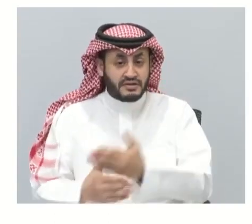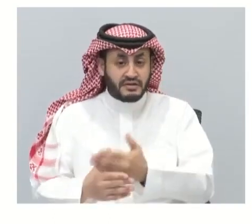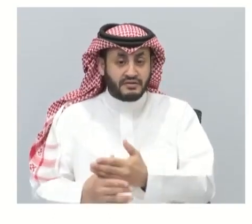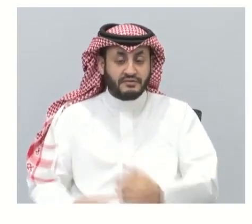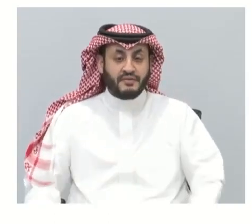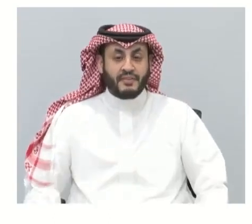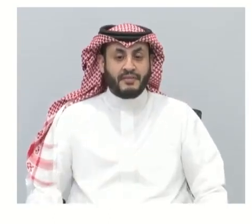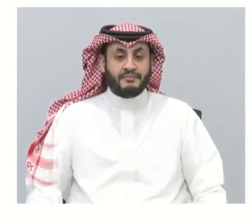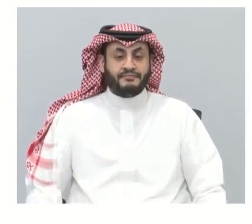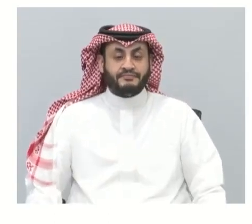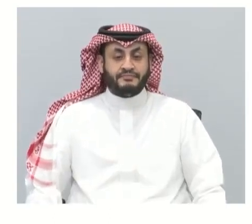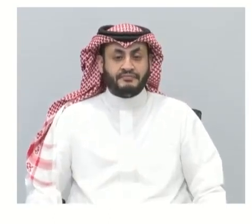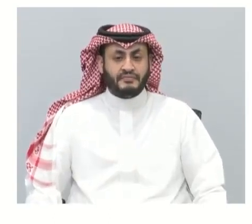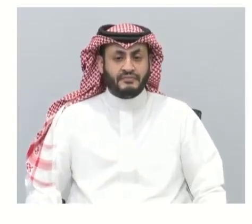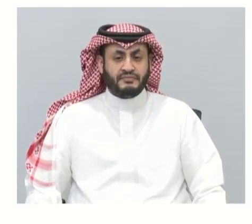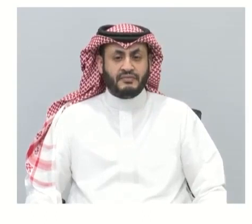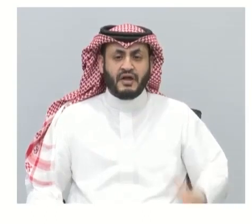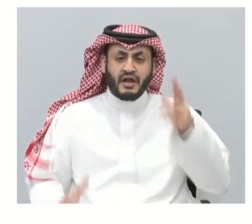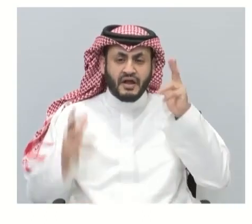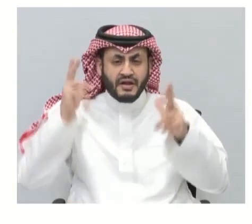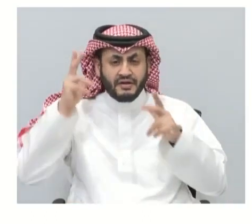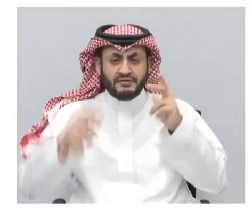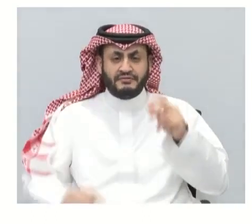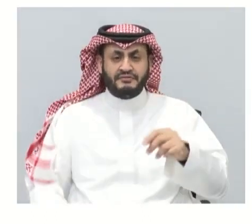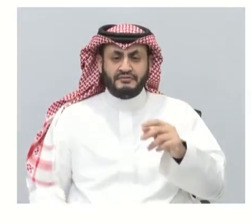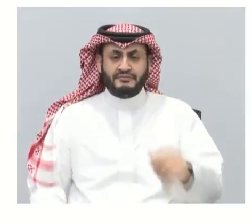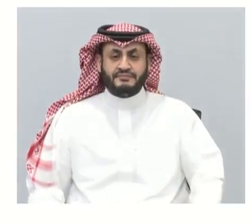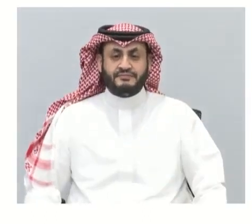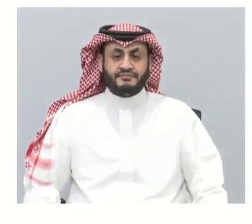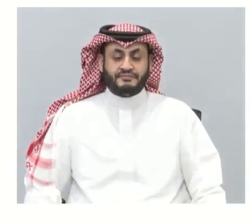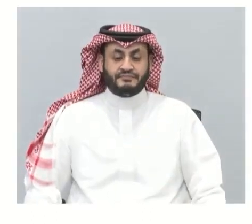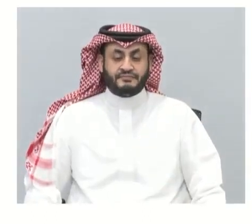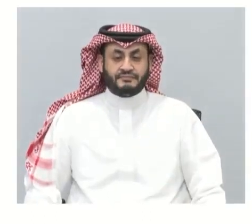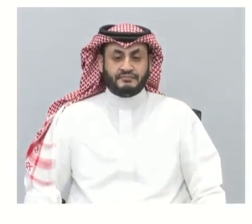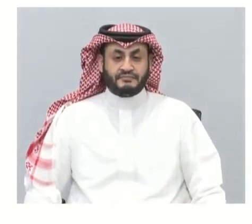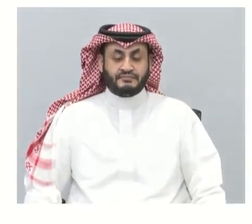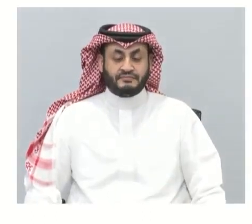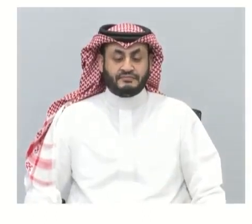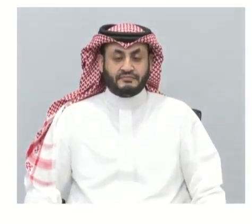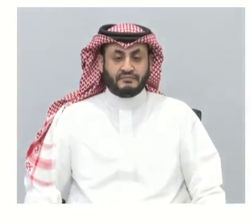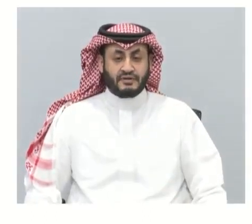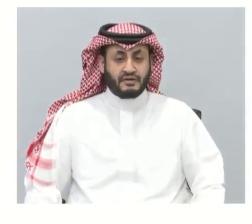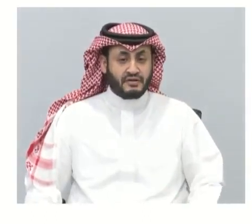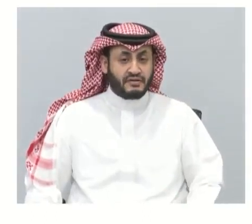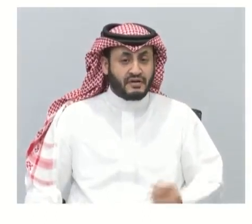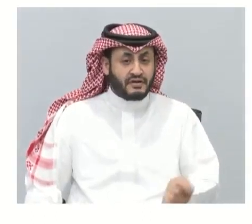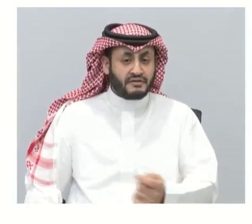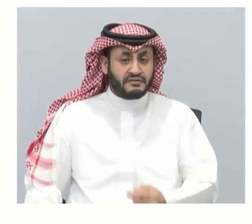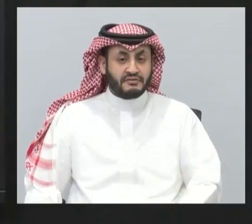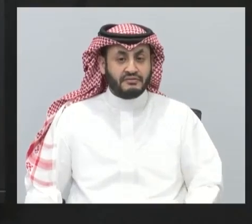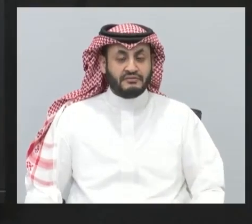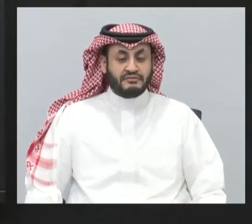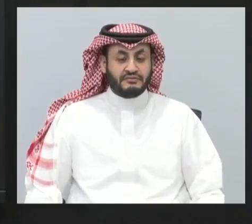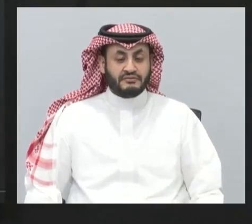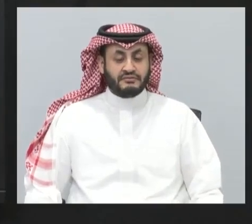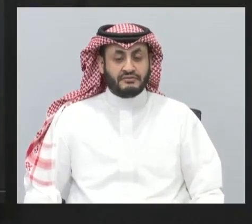articulate. I am getting confused. Can someone help? So what do you think the writer believe? He's coming up